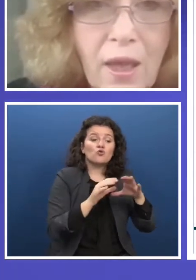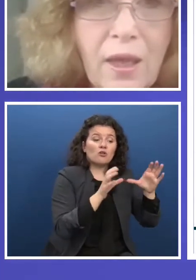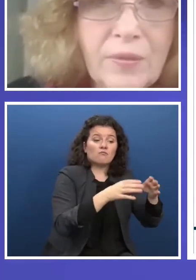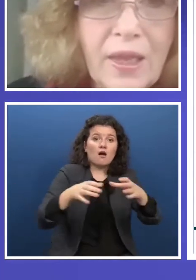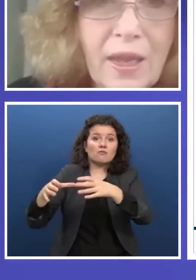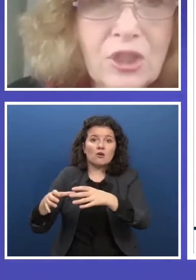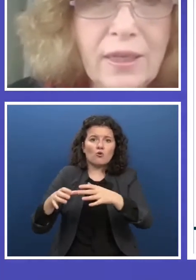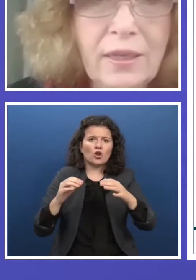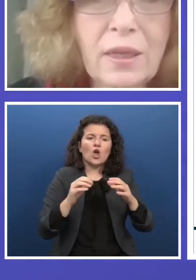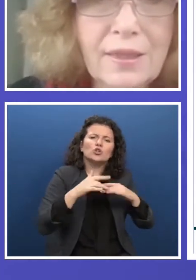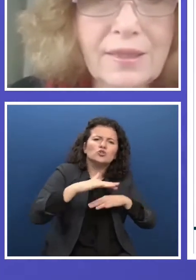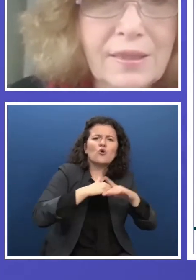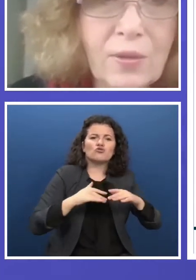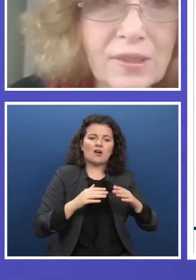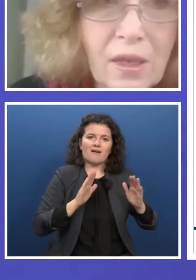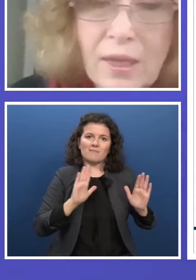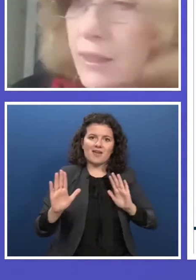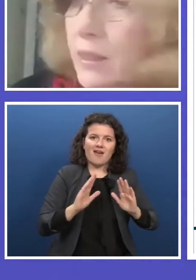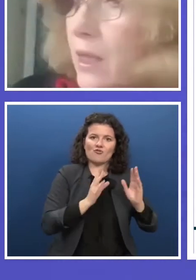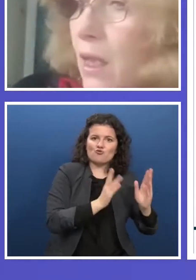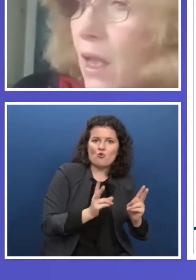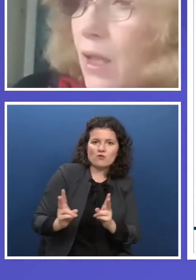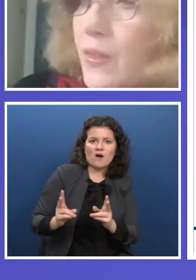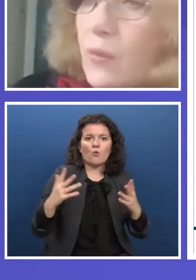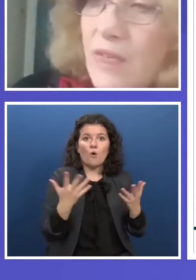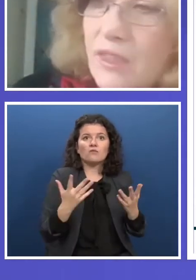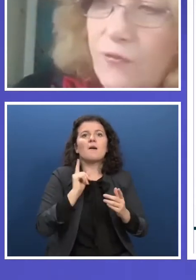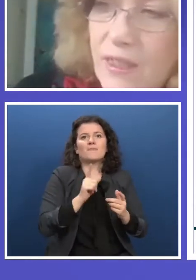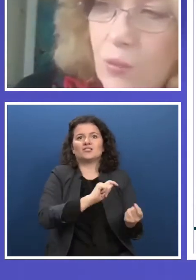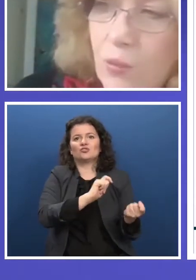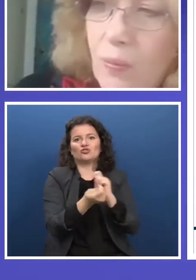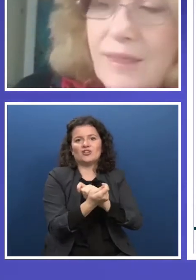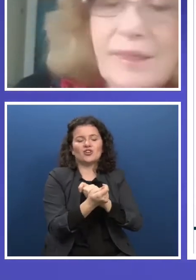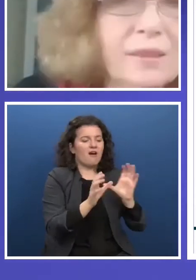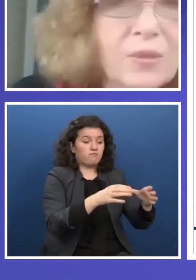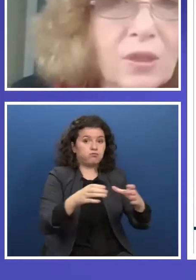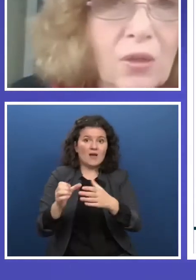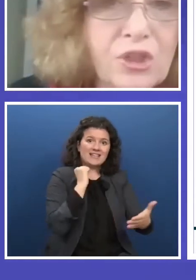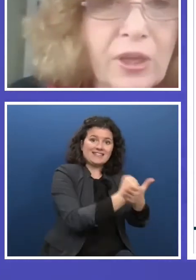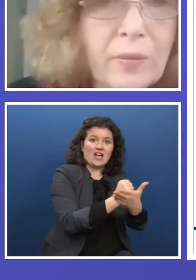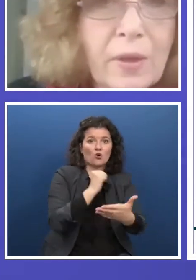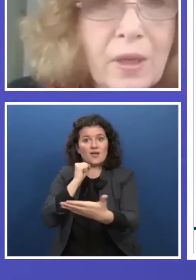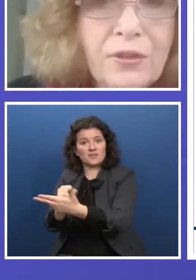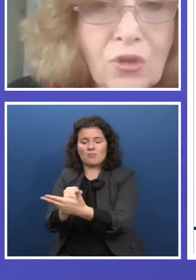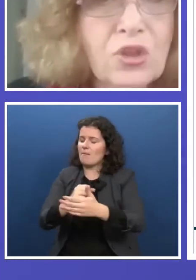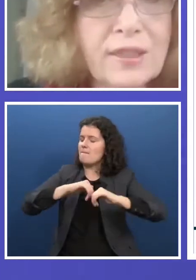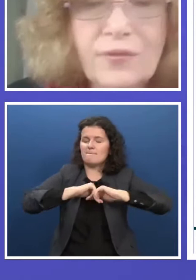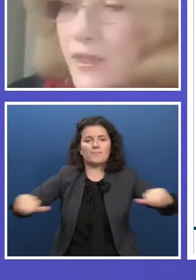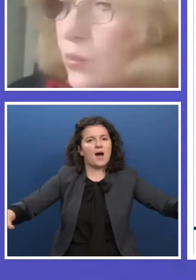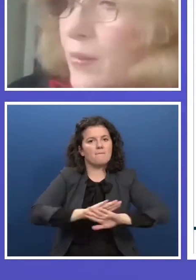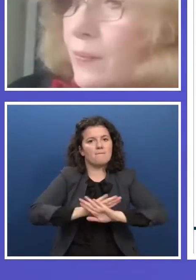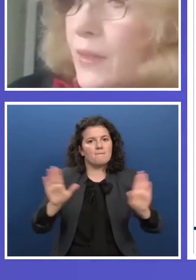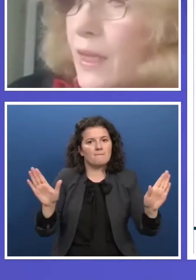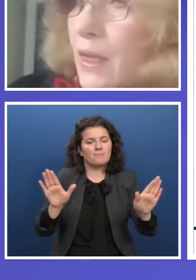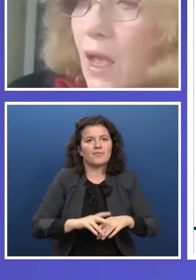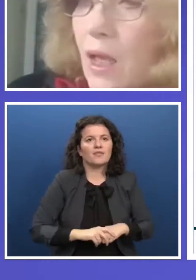workforce, they actually exist outside. We need to fix workplace systems and culture and not try to